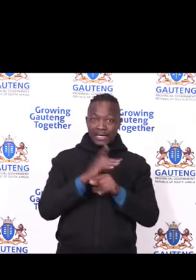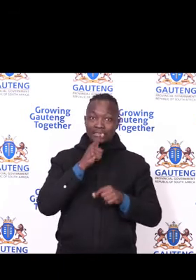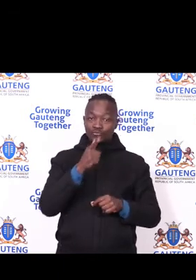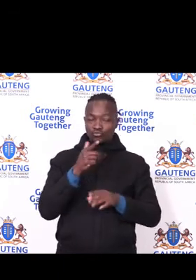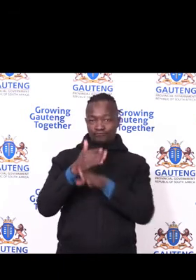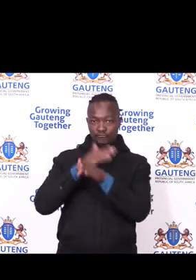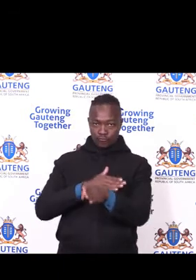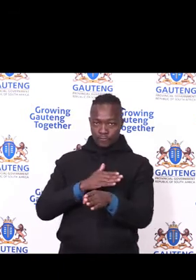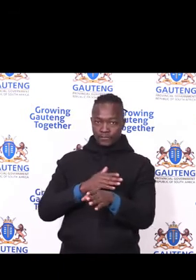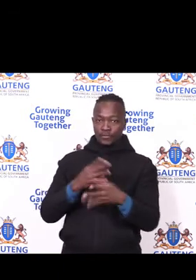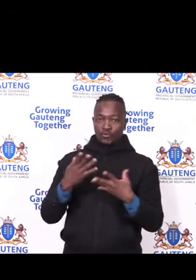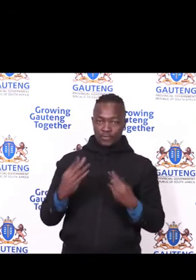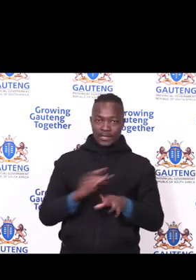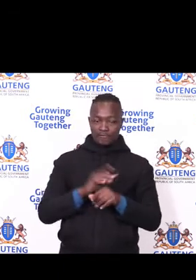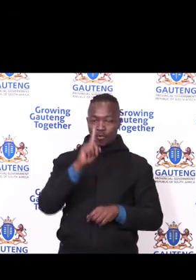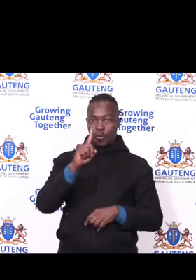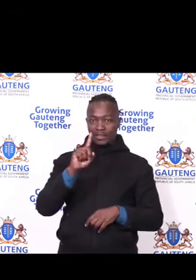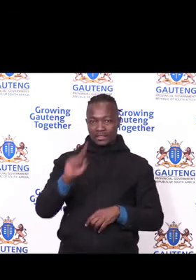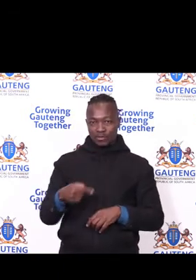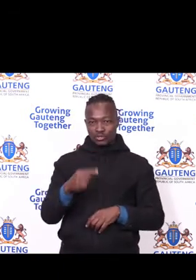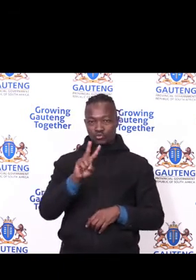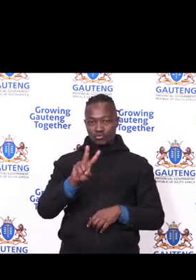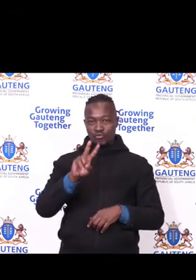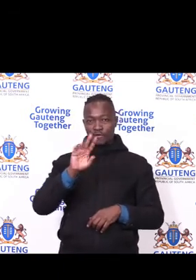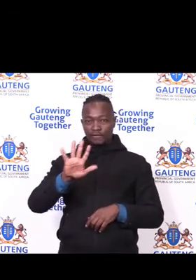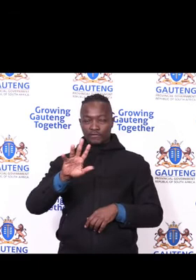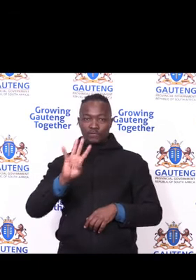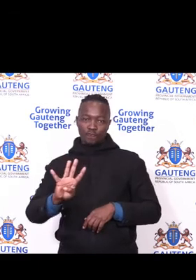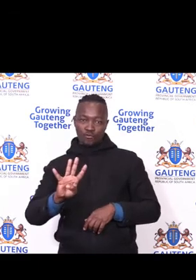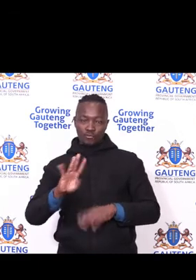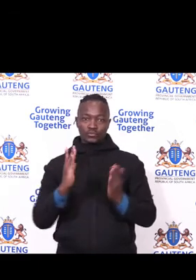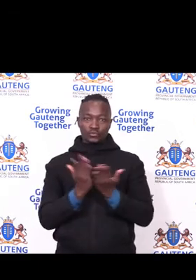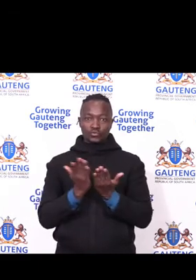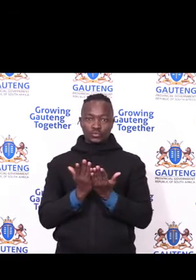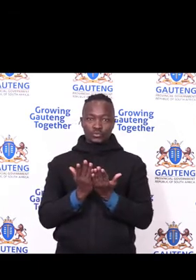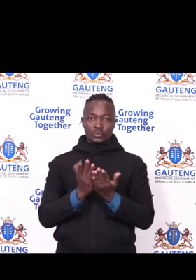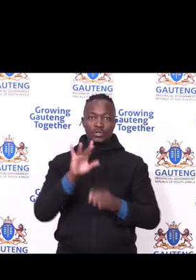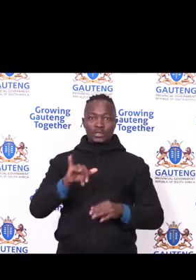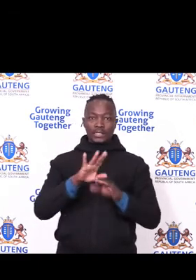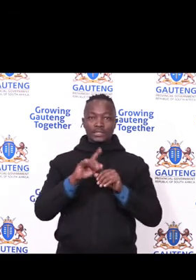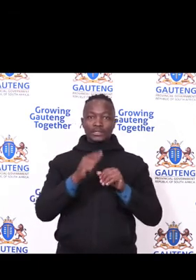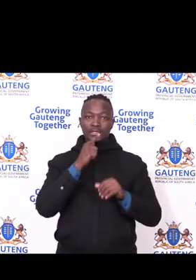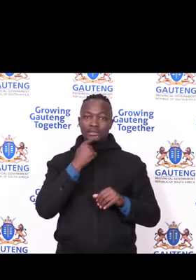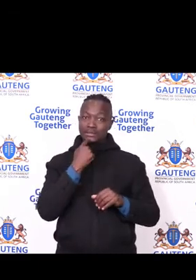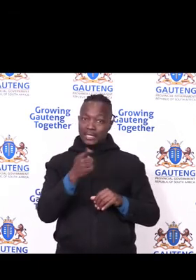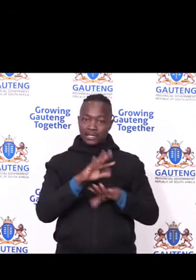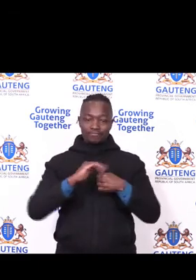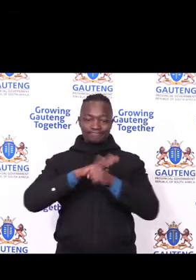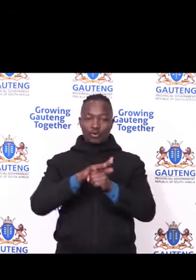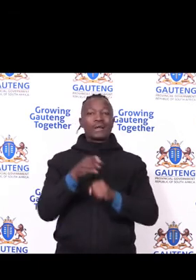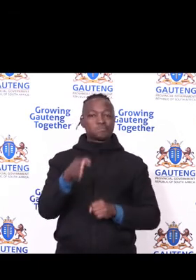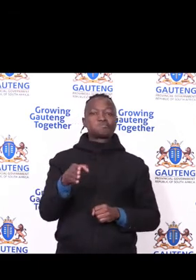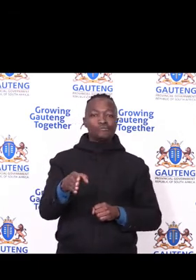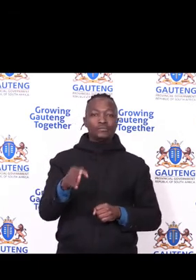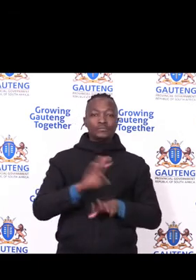indicated, we now have 1,254 schools that indicated cases of COVID. These are